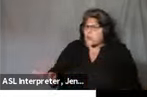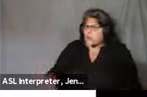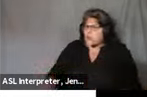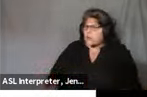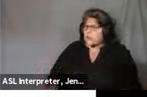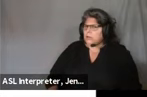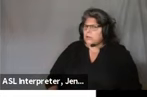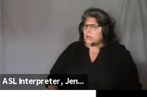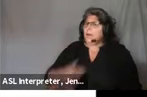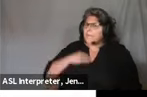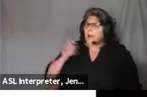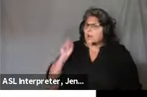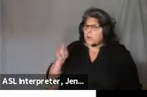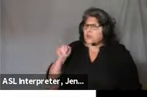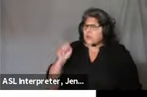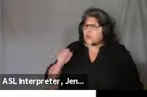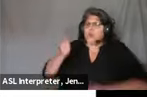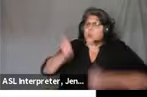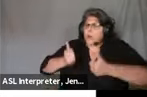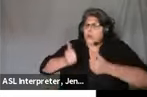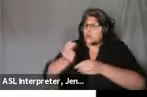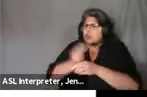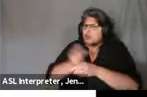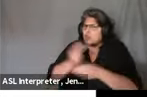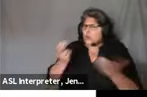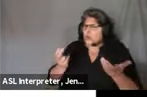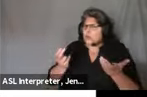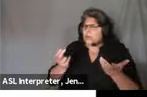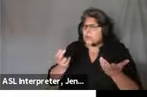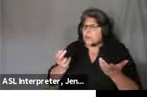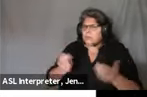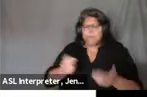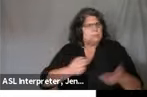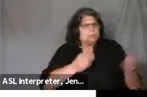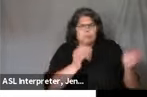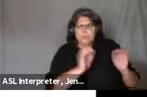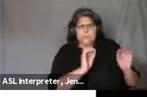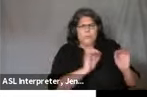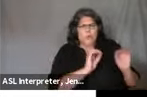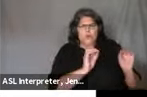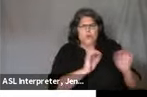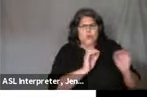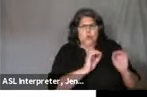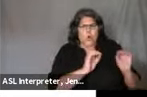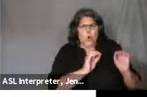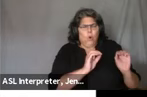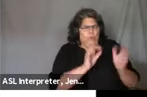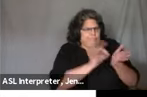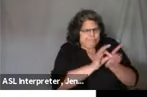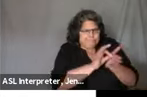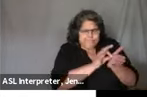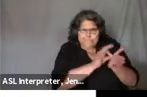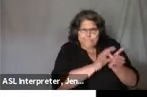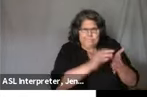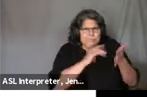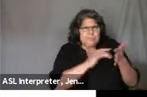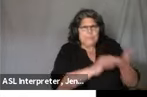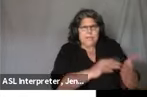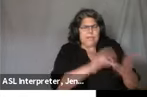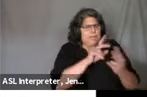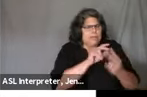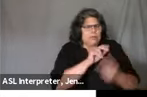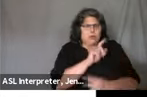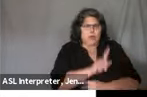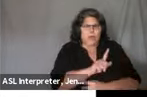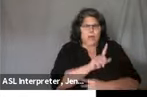question. The question is, which did you use, if any? There was no quantified study of either LOS or VMT